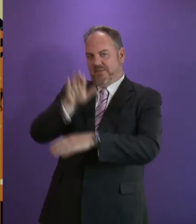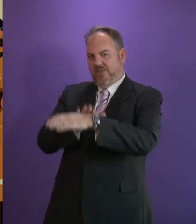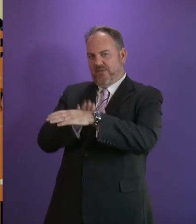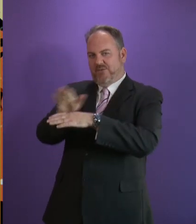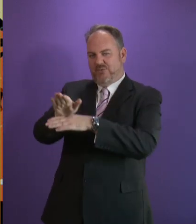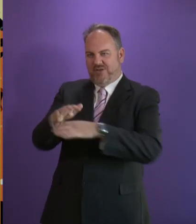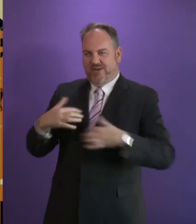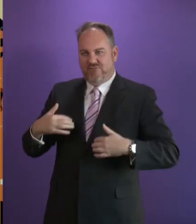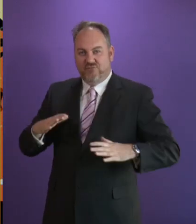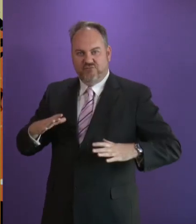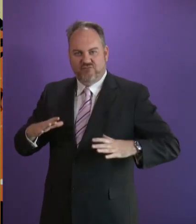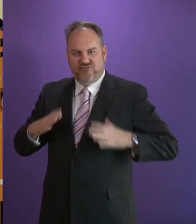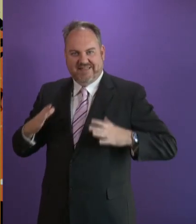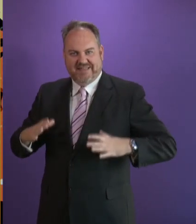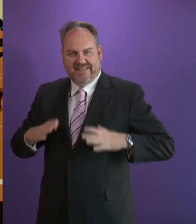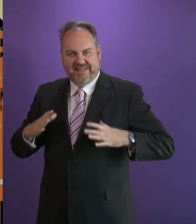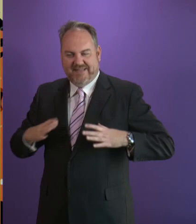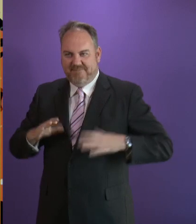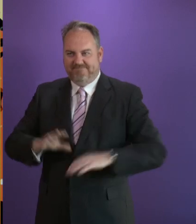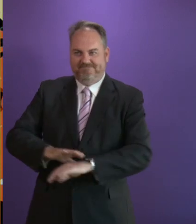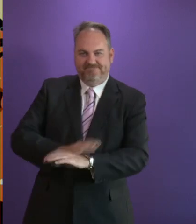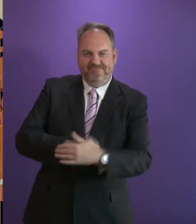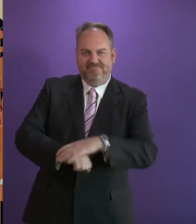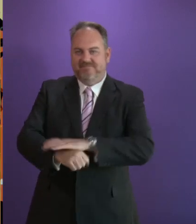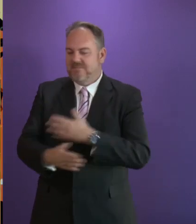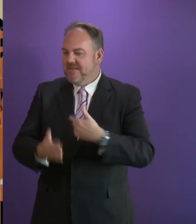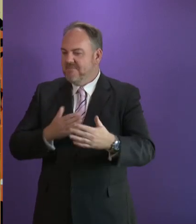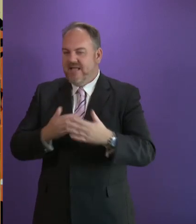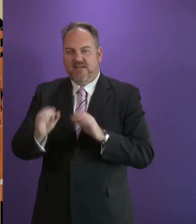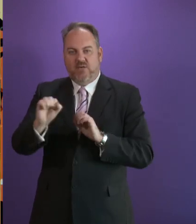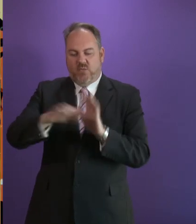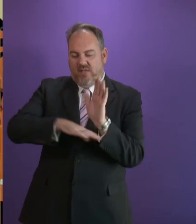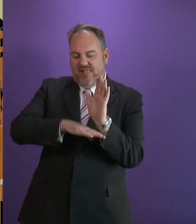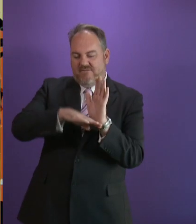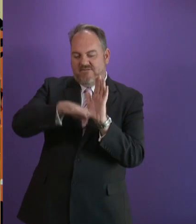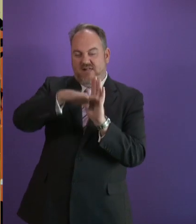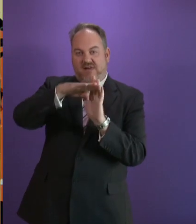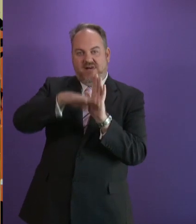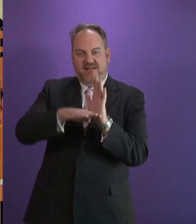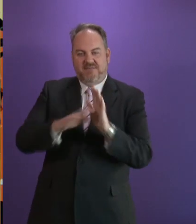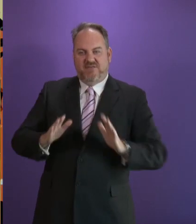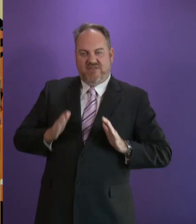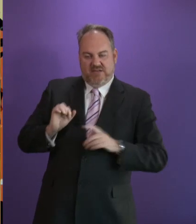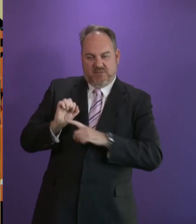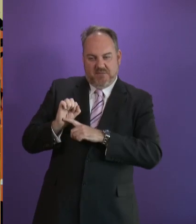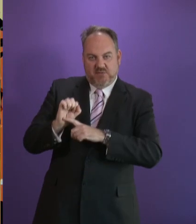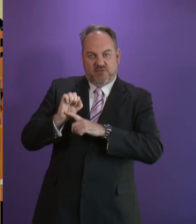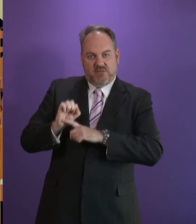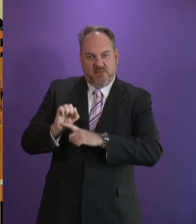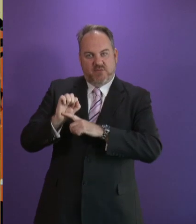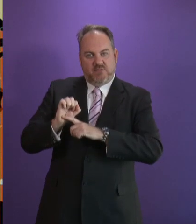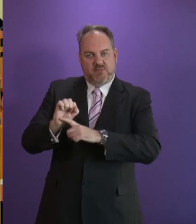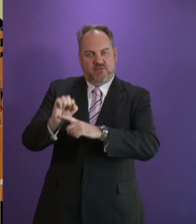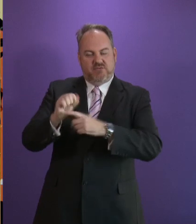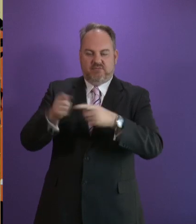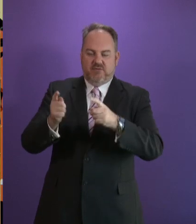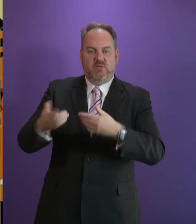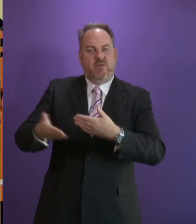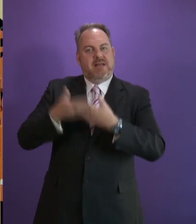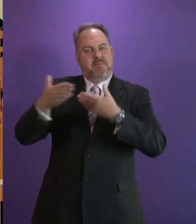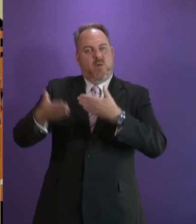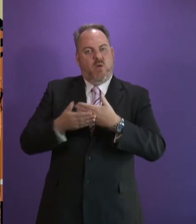be inspired by the voices that you hear, whatever stage it is that you're at, to just nudge it forward a little bit so that we can get more